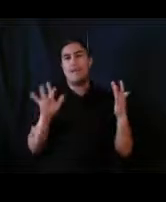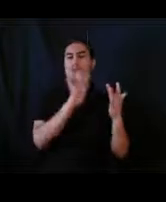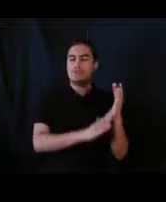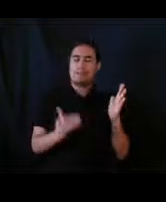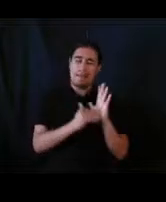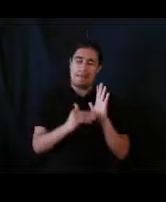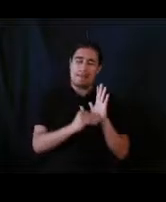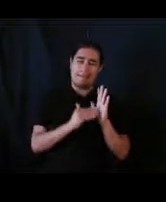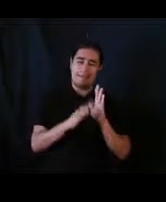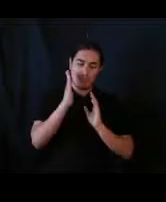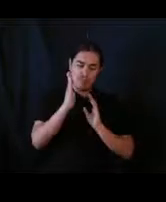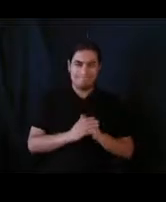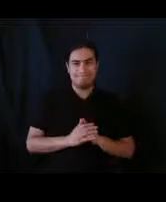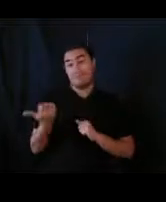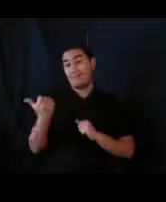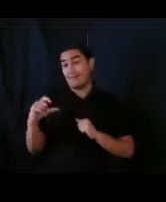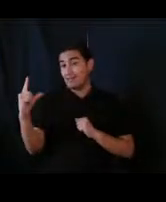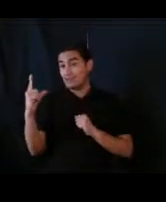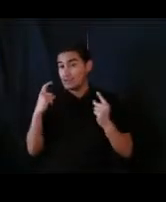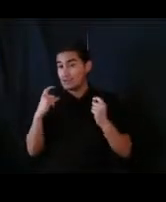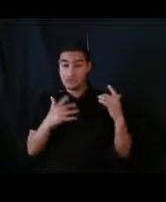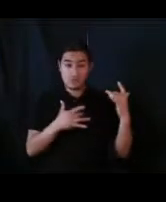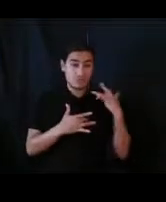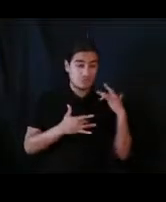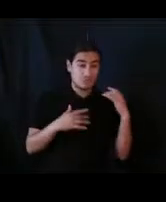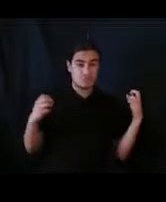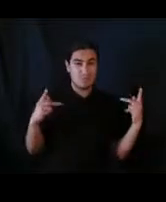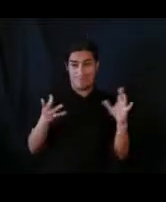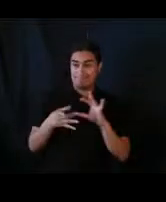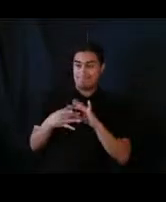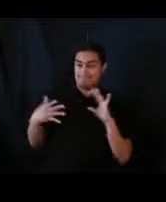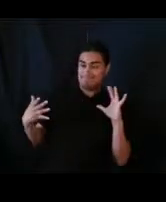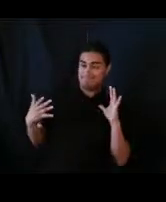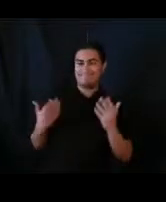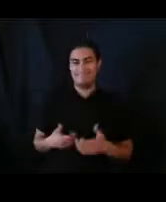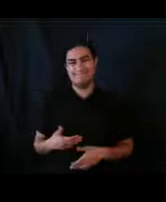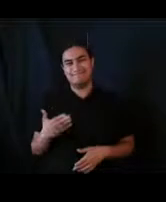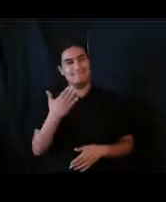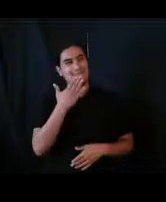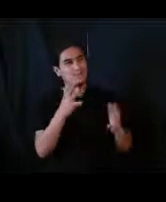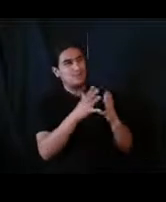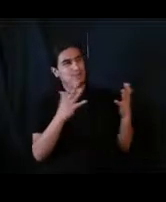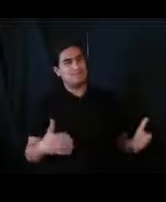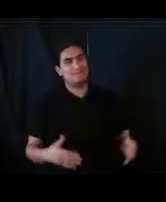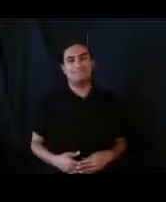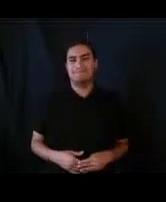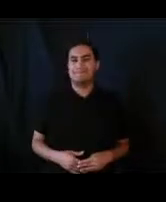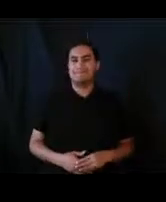other questions concerns okay you're off the hook thank you thanks so much